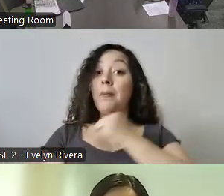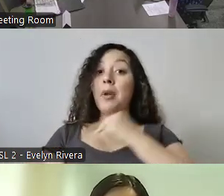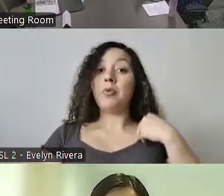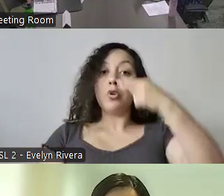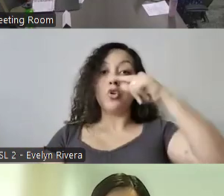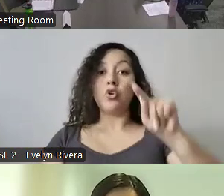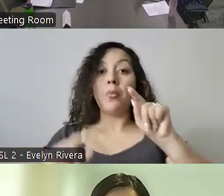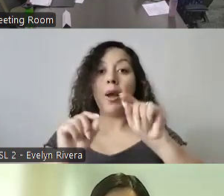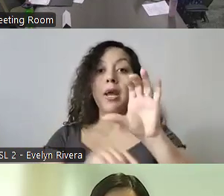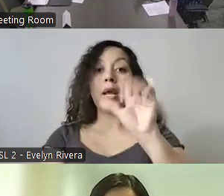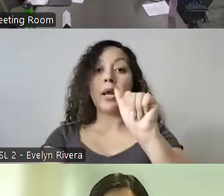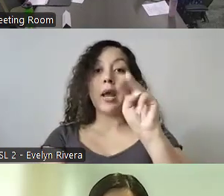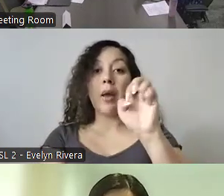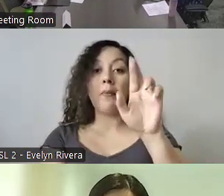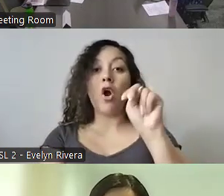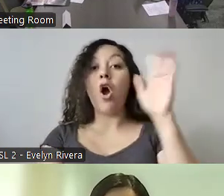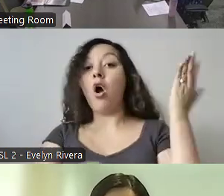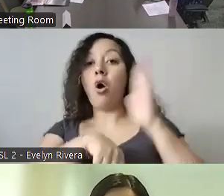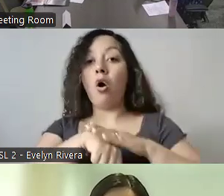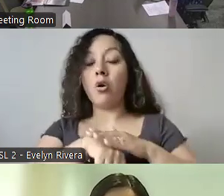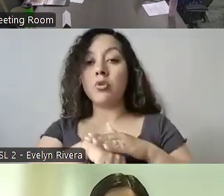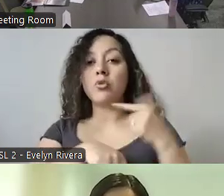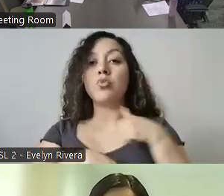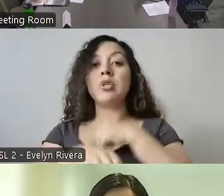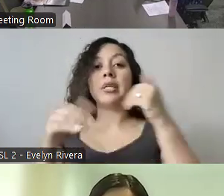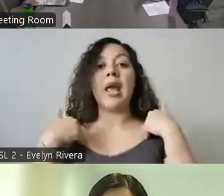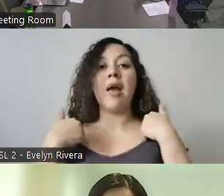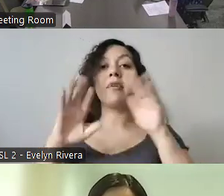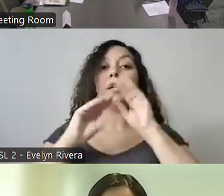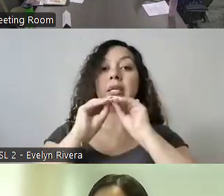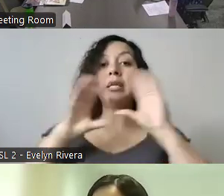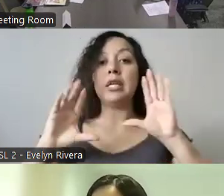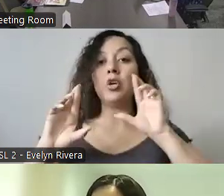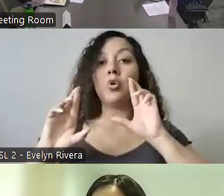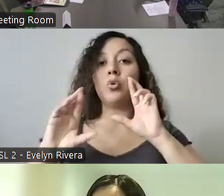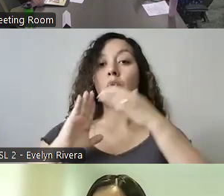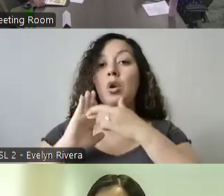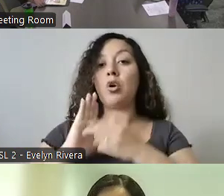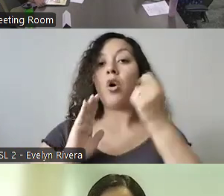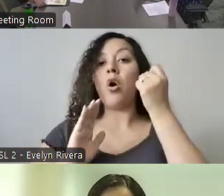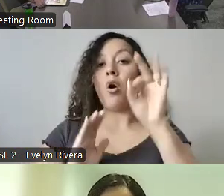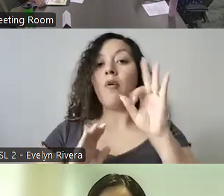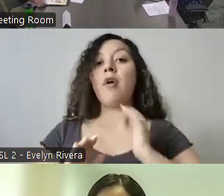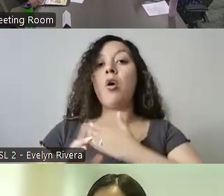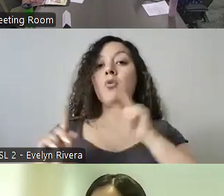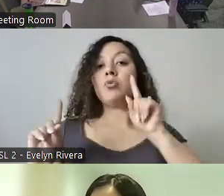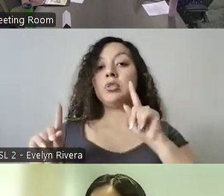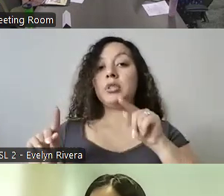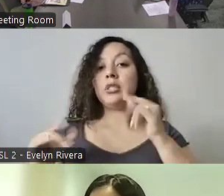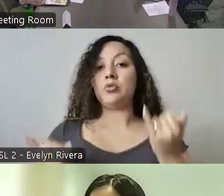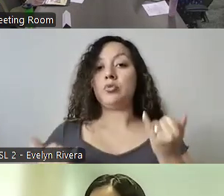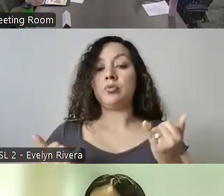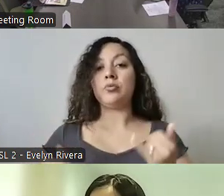that we have a clear visual record of attendance and participations. Go ahead and go to the next slide.